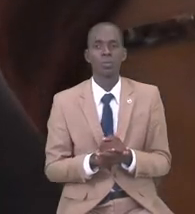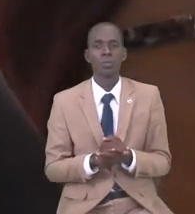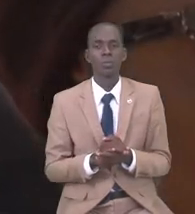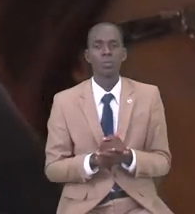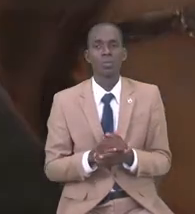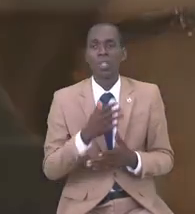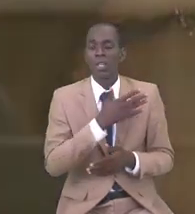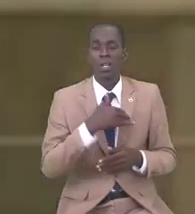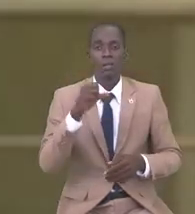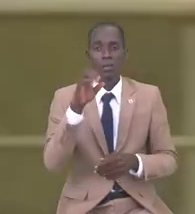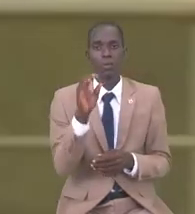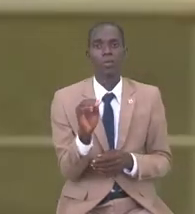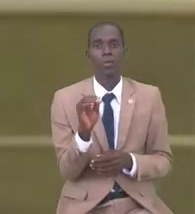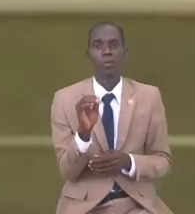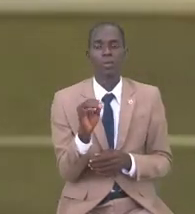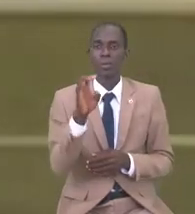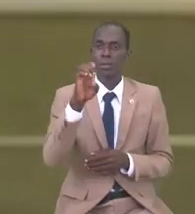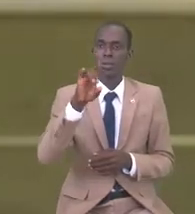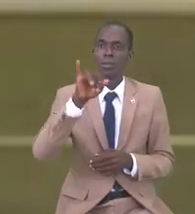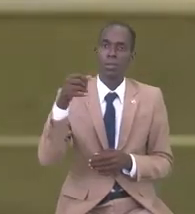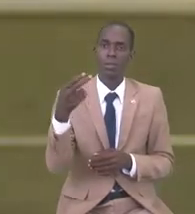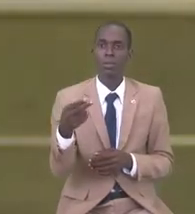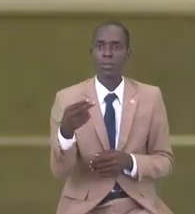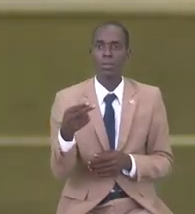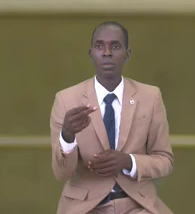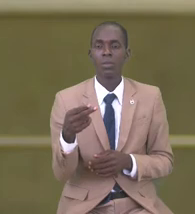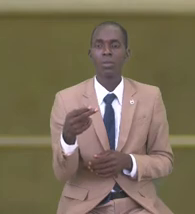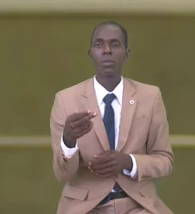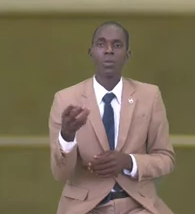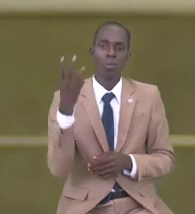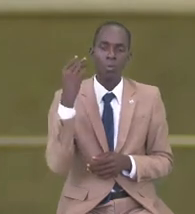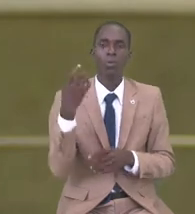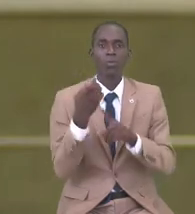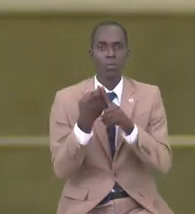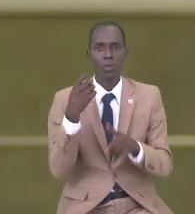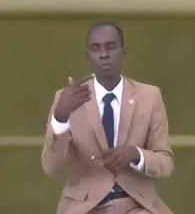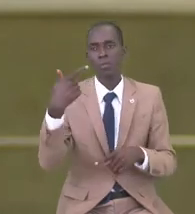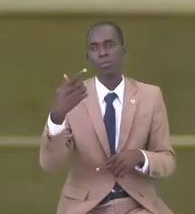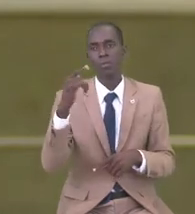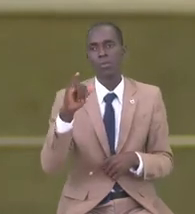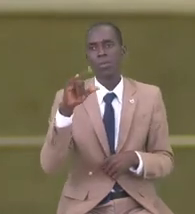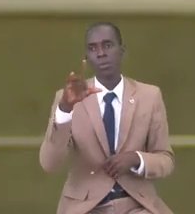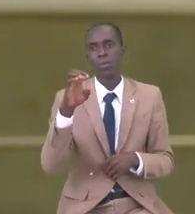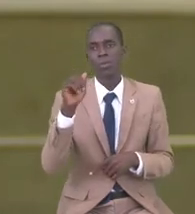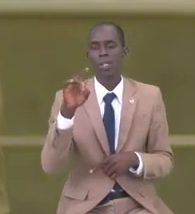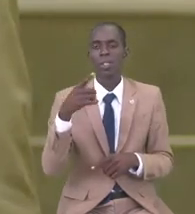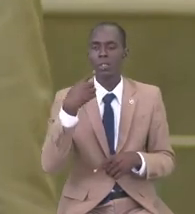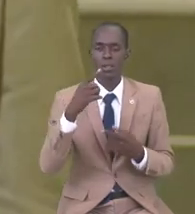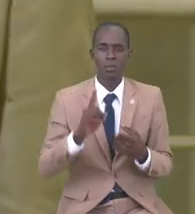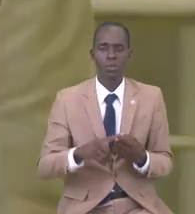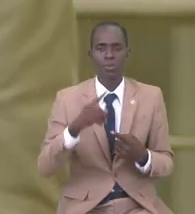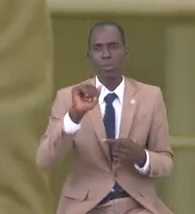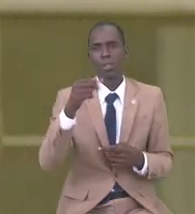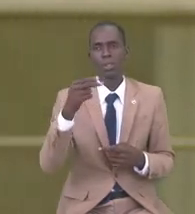And so Elijah, who was of the inhabitants of Gilead, said unto Ahab,